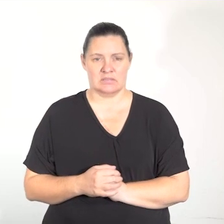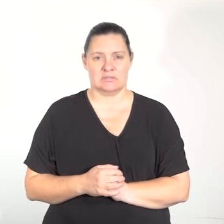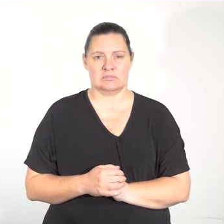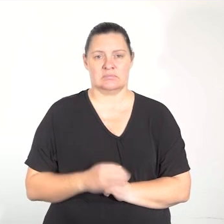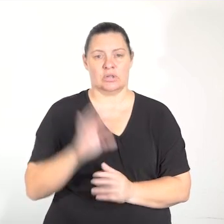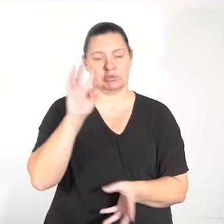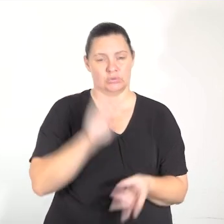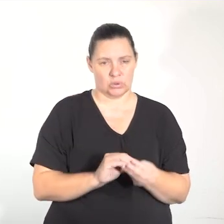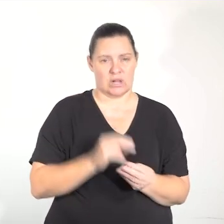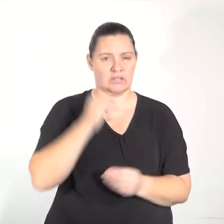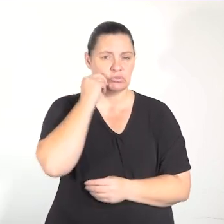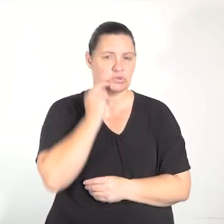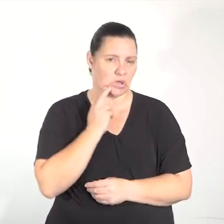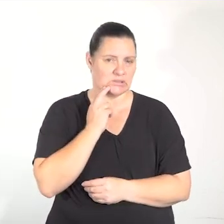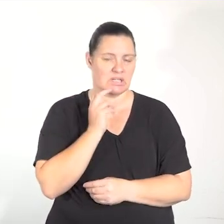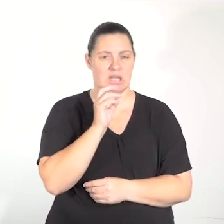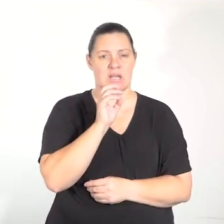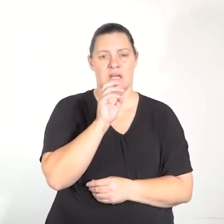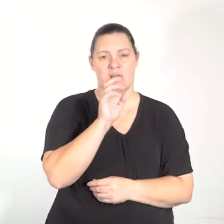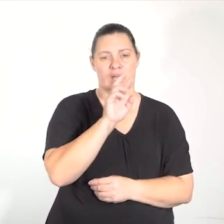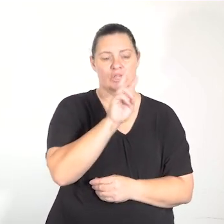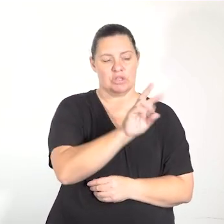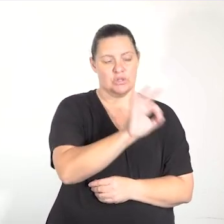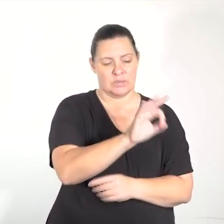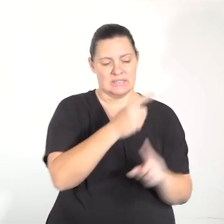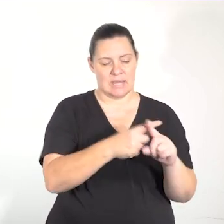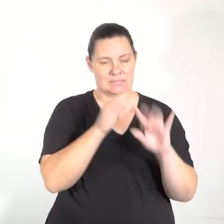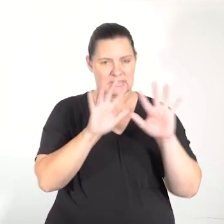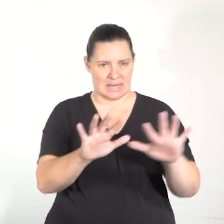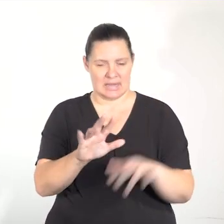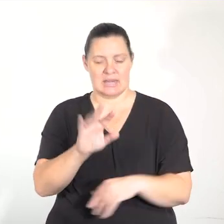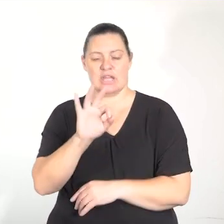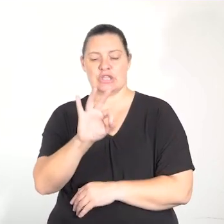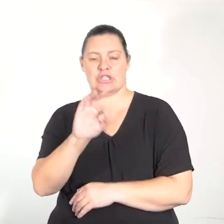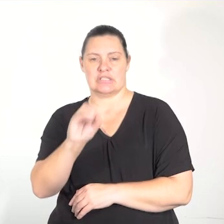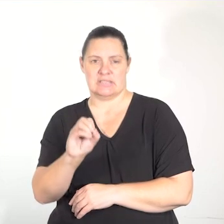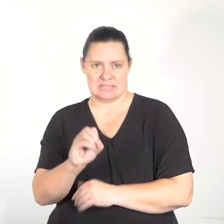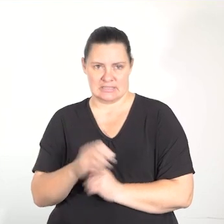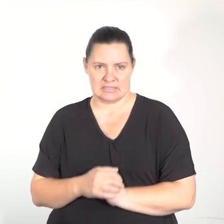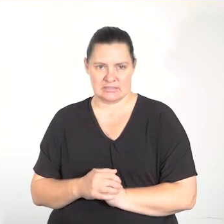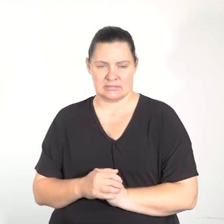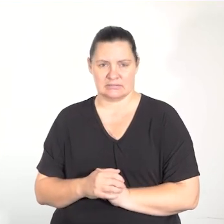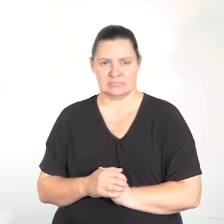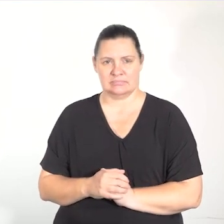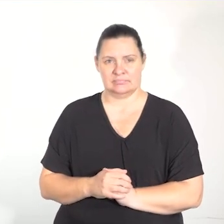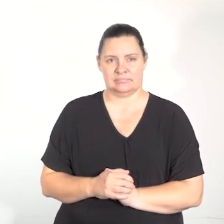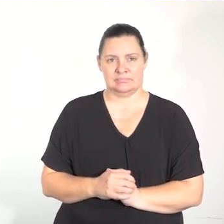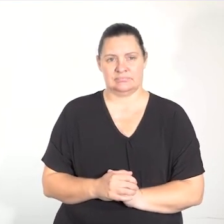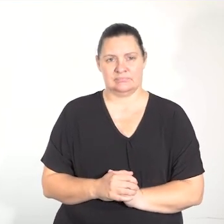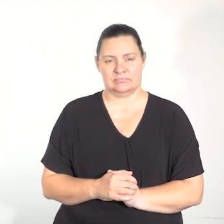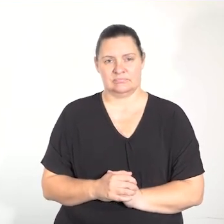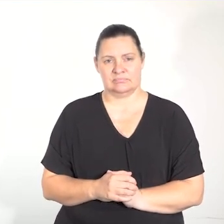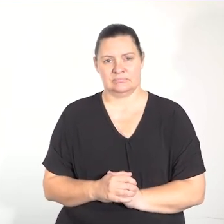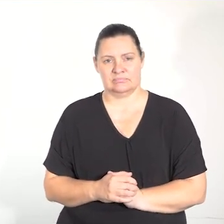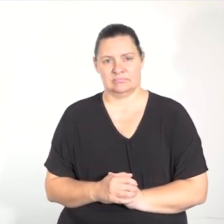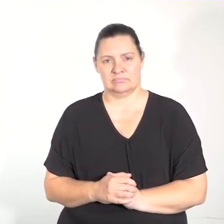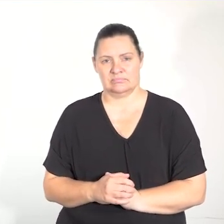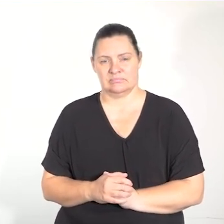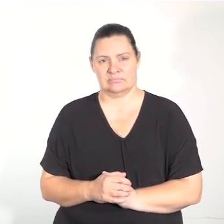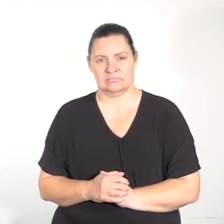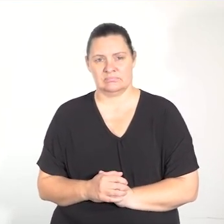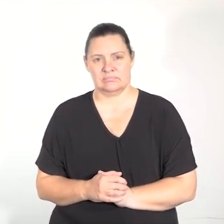is the highest common factor? Do you remember how to find the highest common factor? Yes, we do take the common